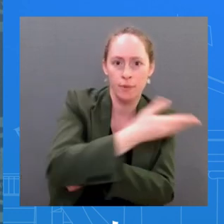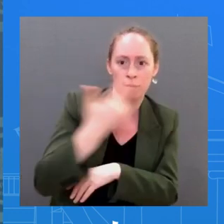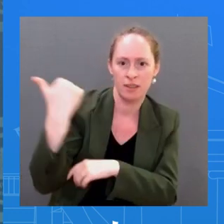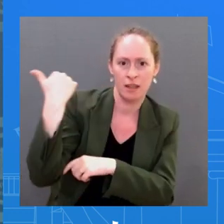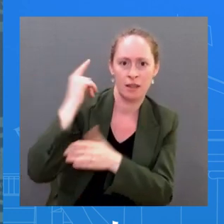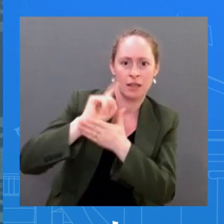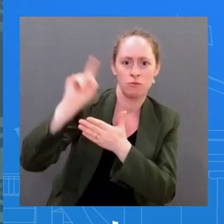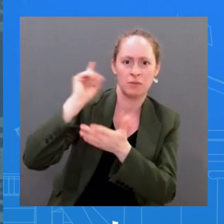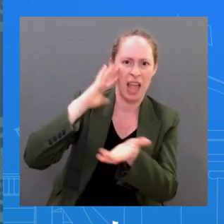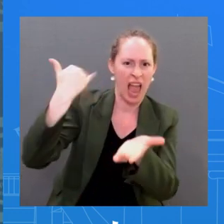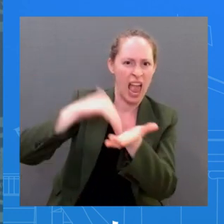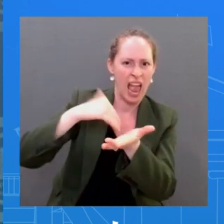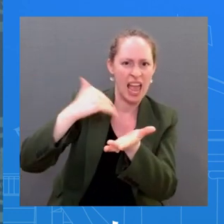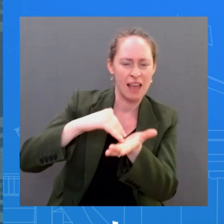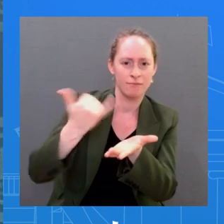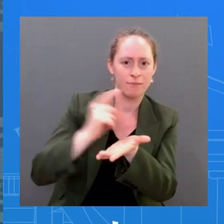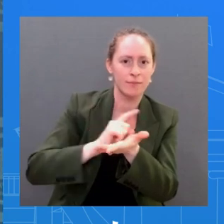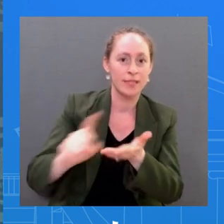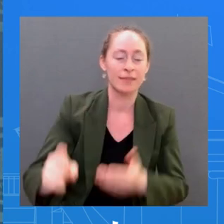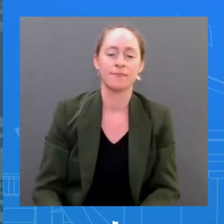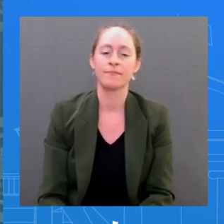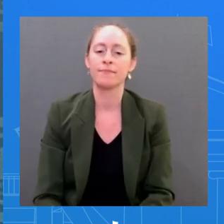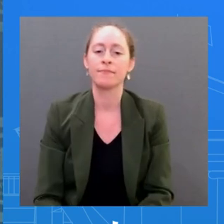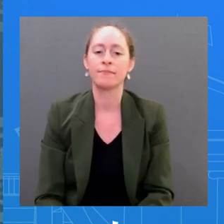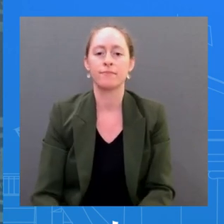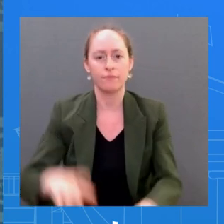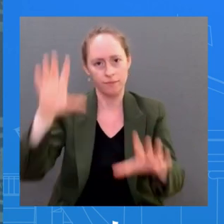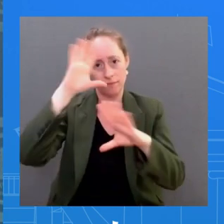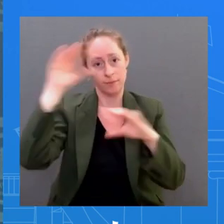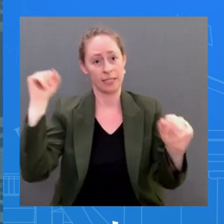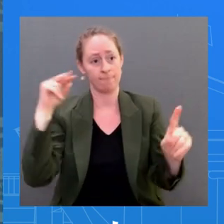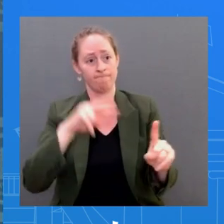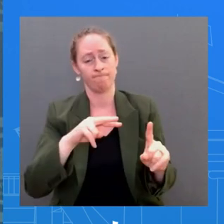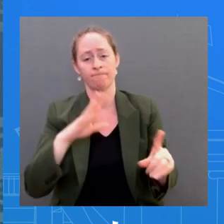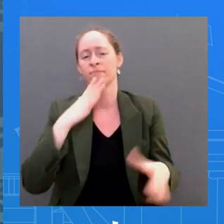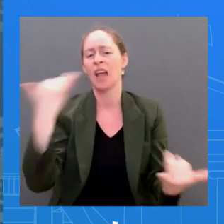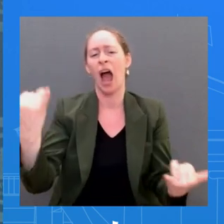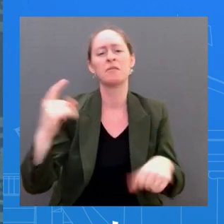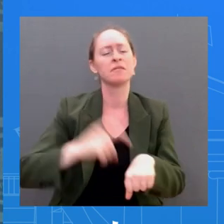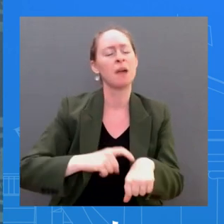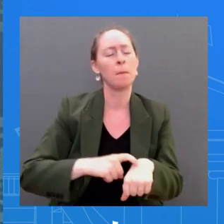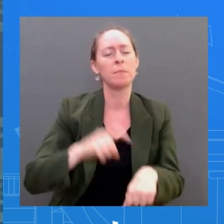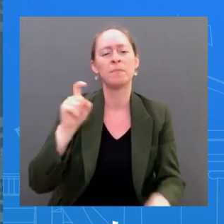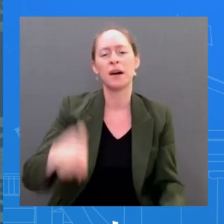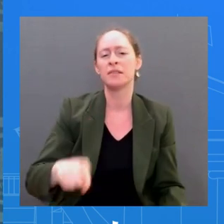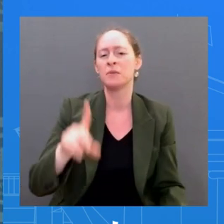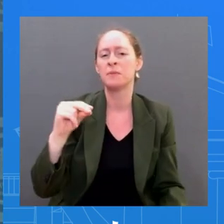the president believes is that we have to do something. And like he said on Thursday, enough is enough.